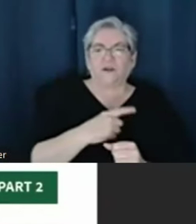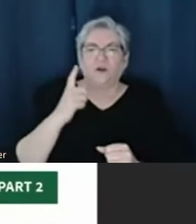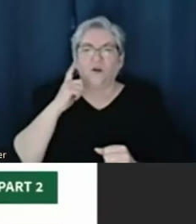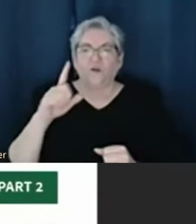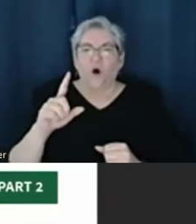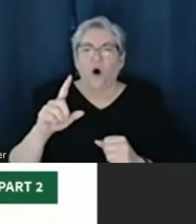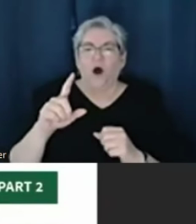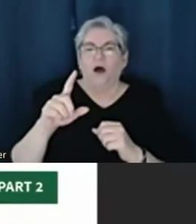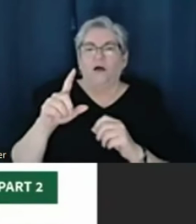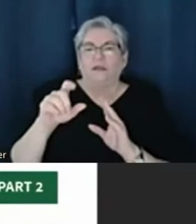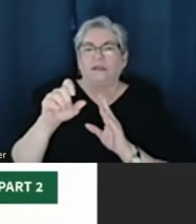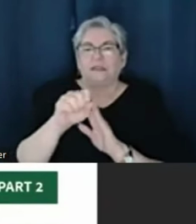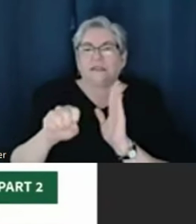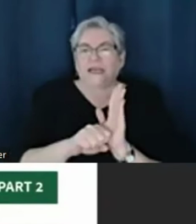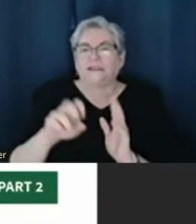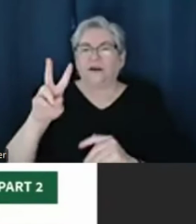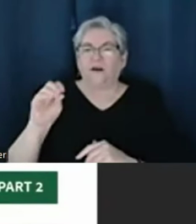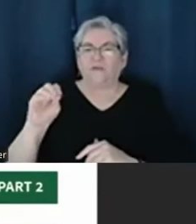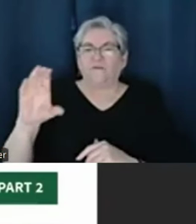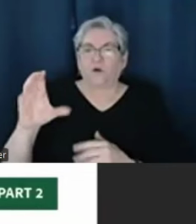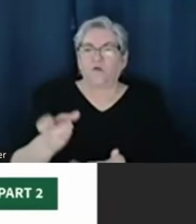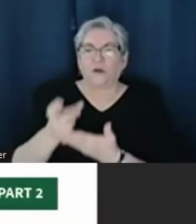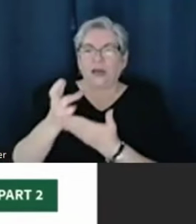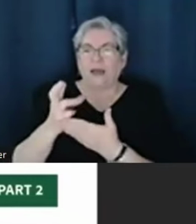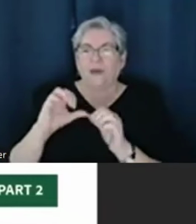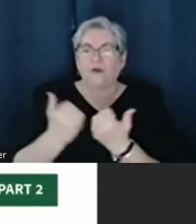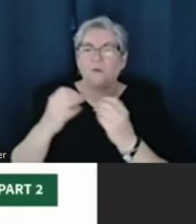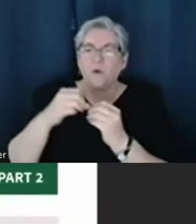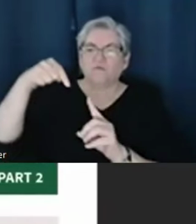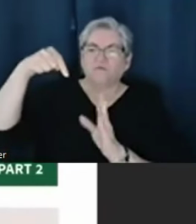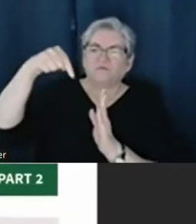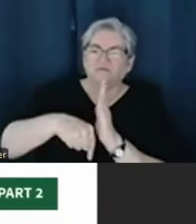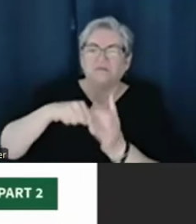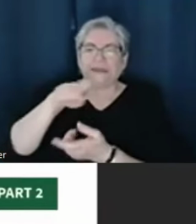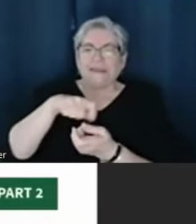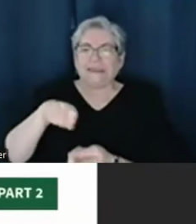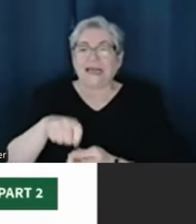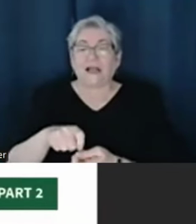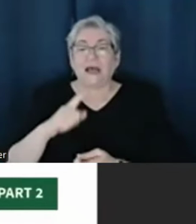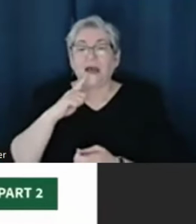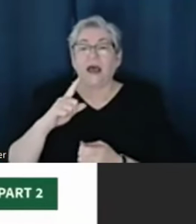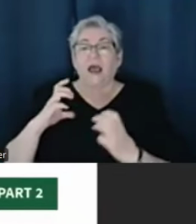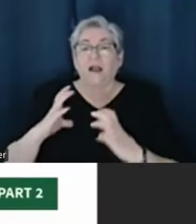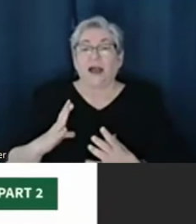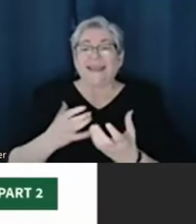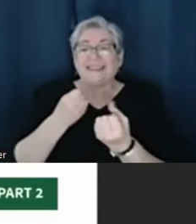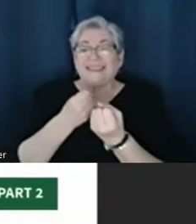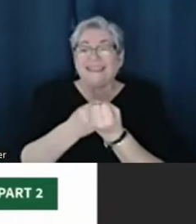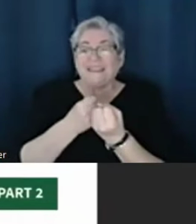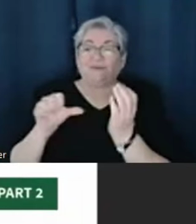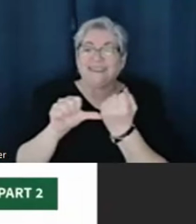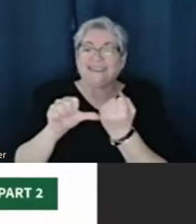agencies, for a little more detail. And the client assistance program in each one of your states can certainly provide much